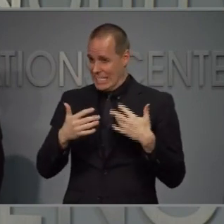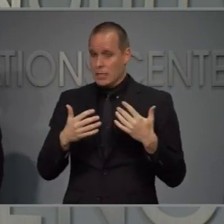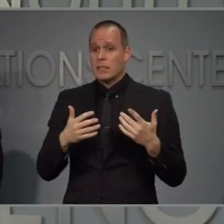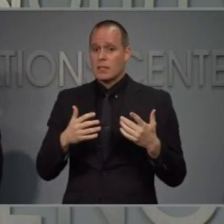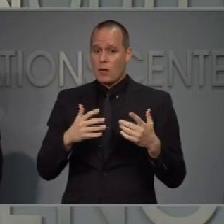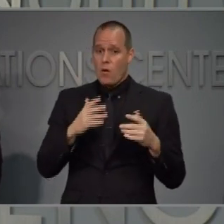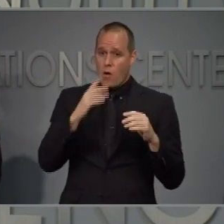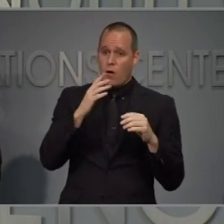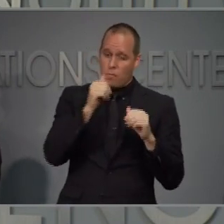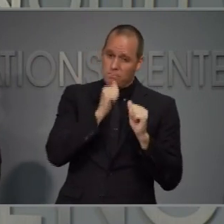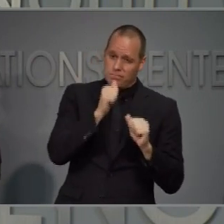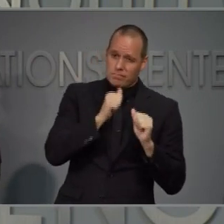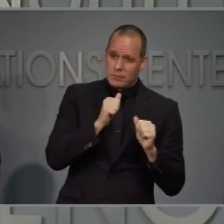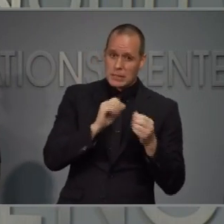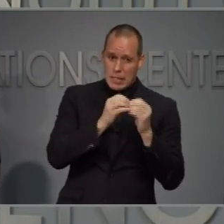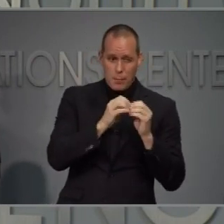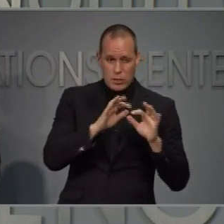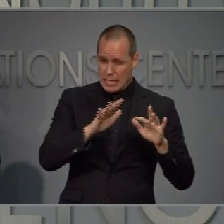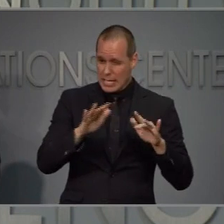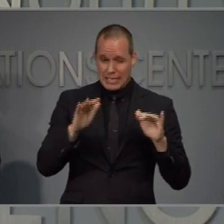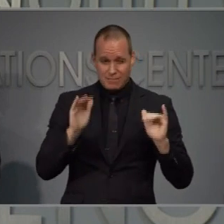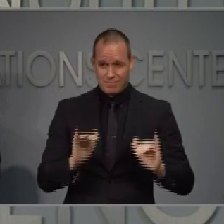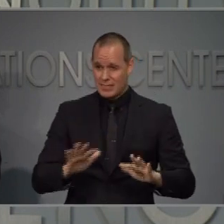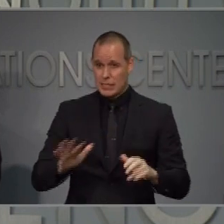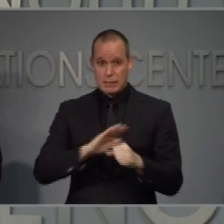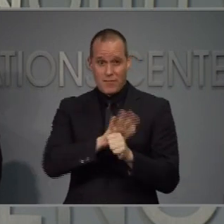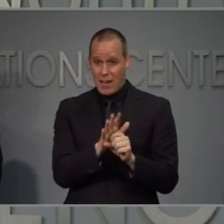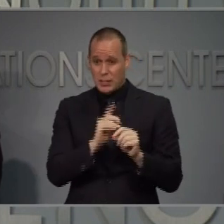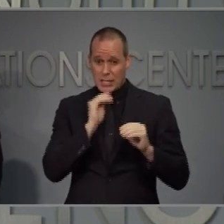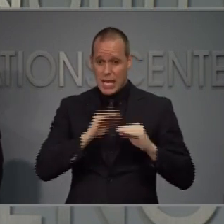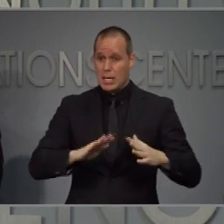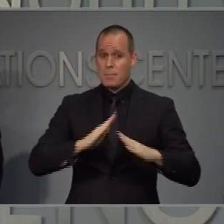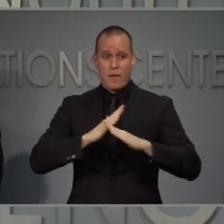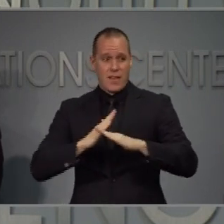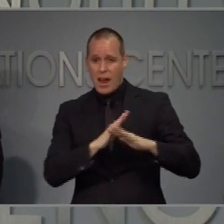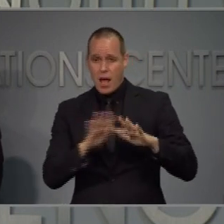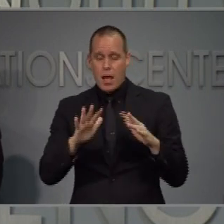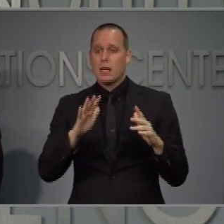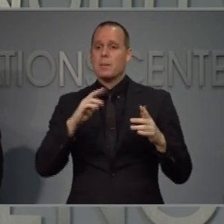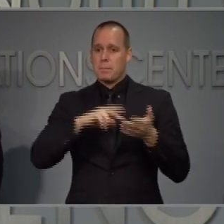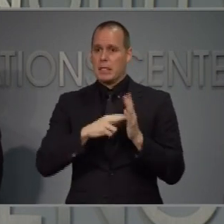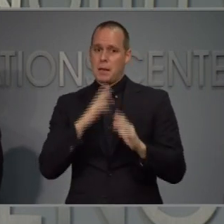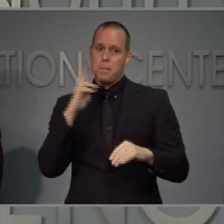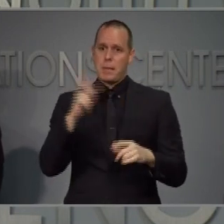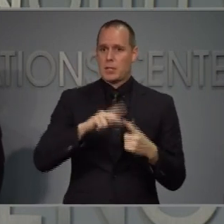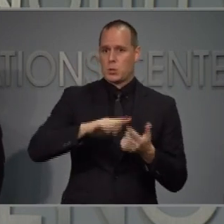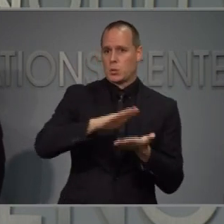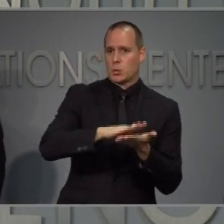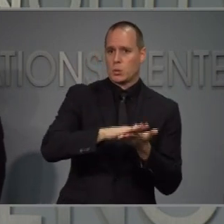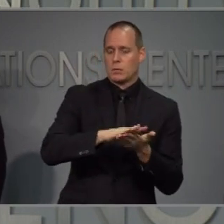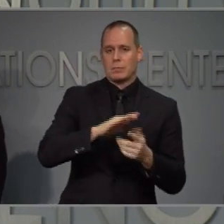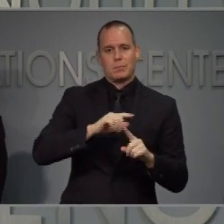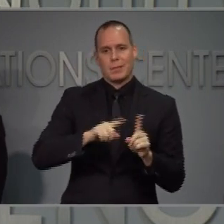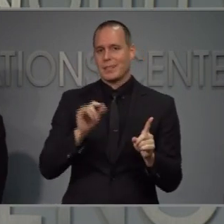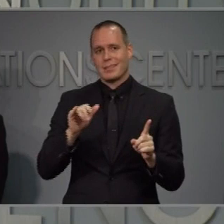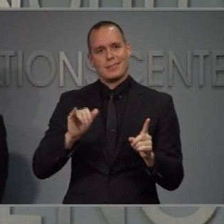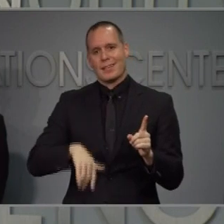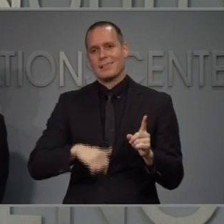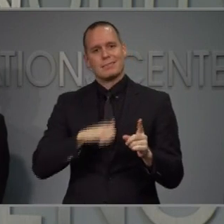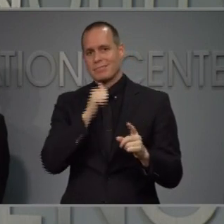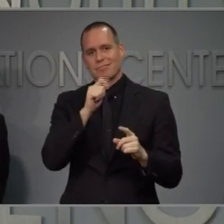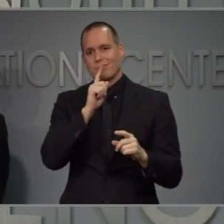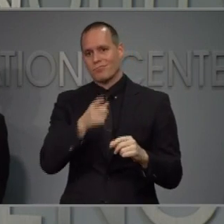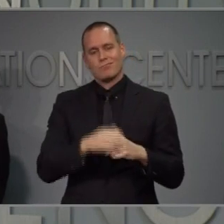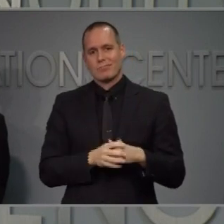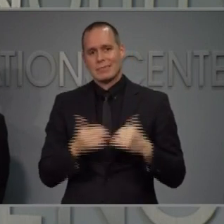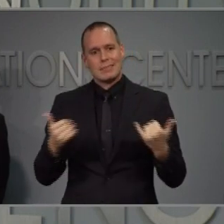school year. But this virus tells us that that cannot be. And I know that parents want